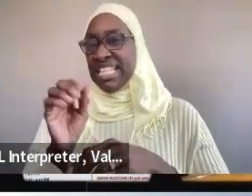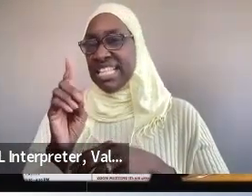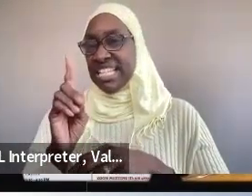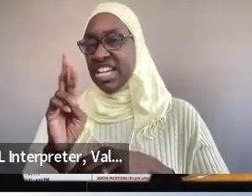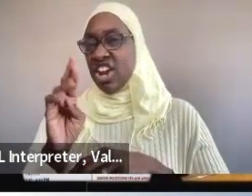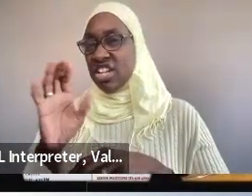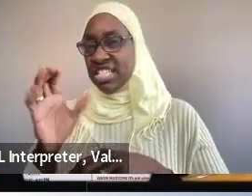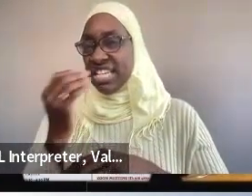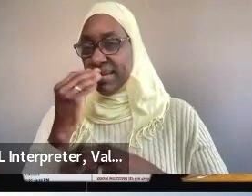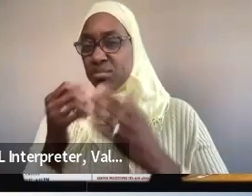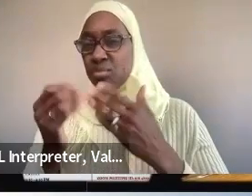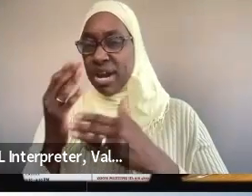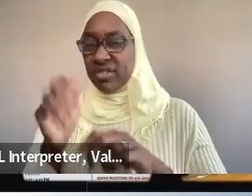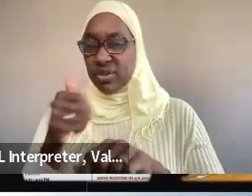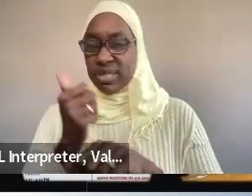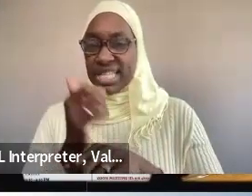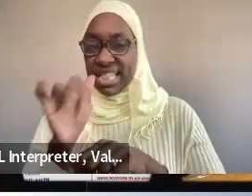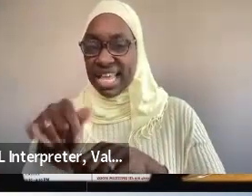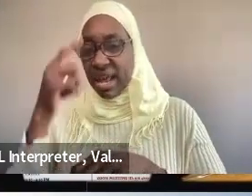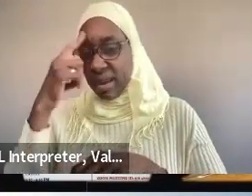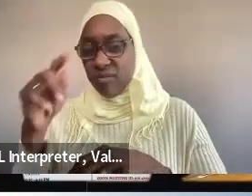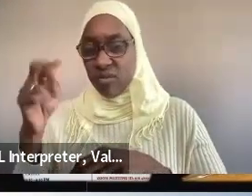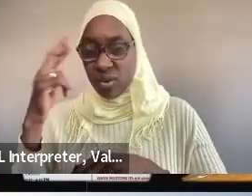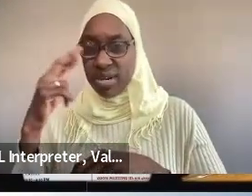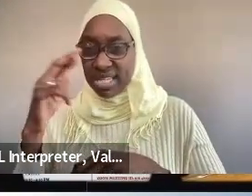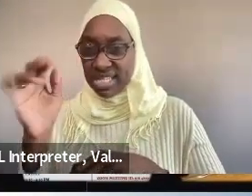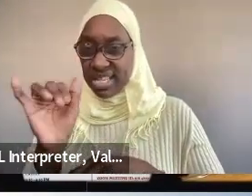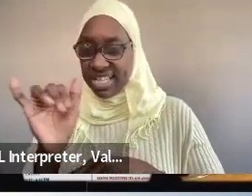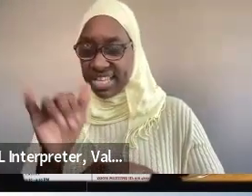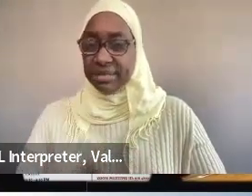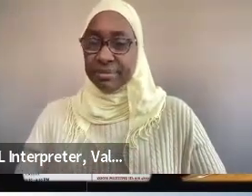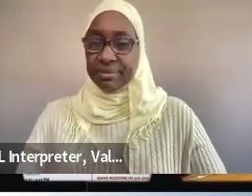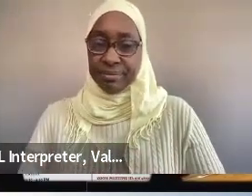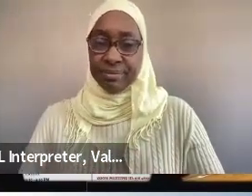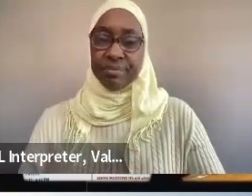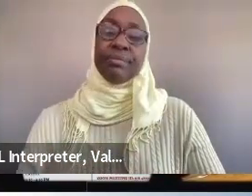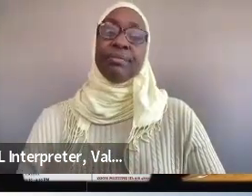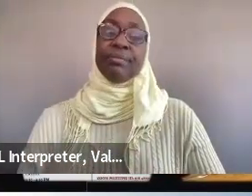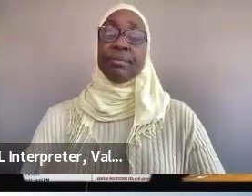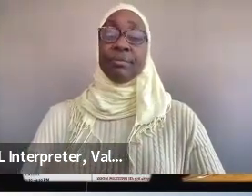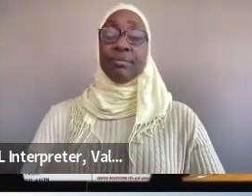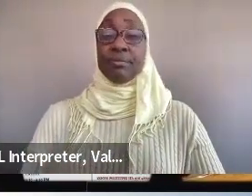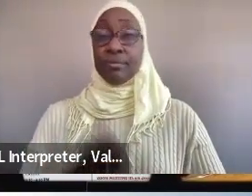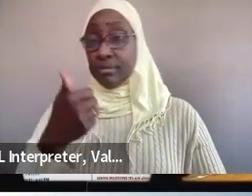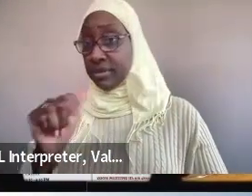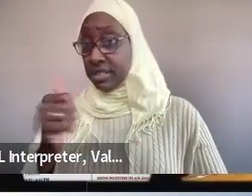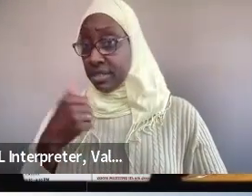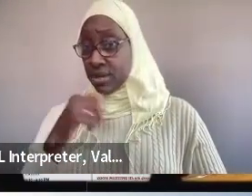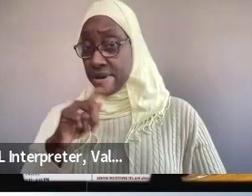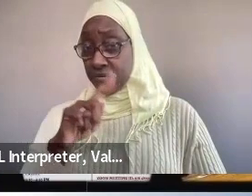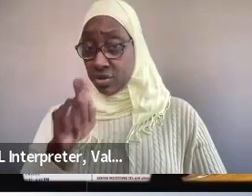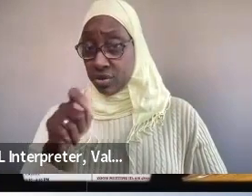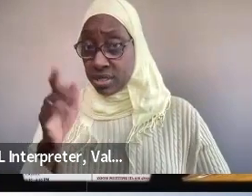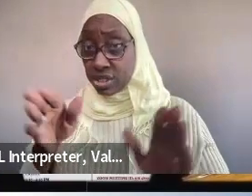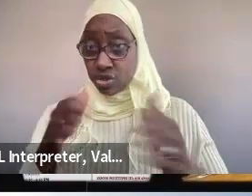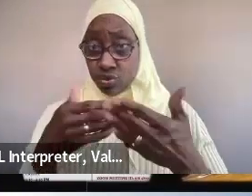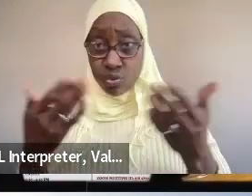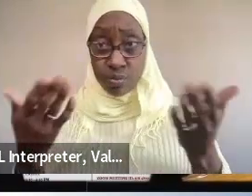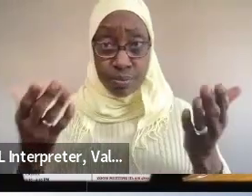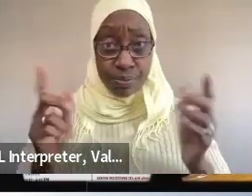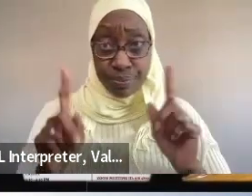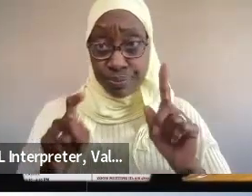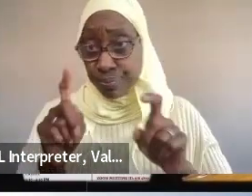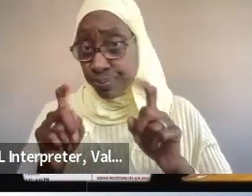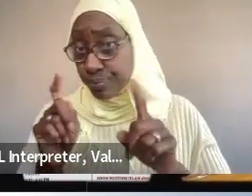answer? Did you want to answer as well? Okay. And does anyone have any questions in the room for our lovely